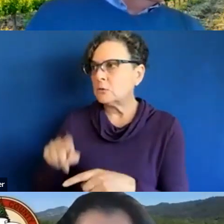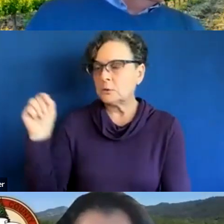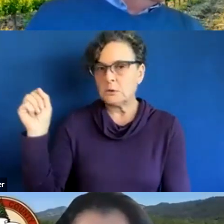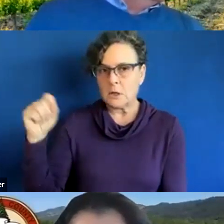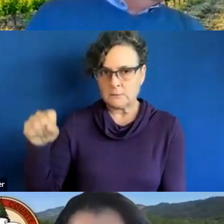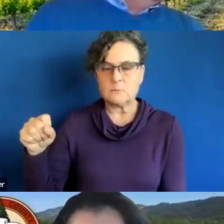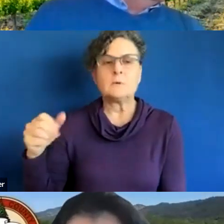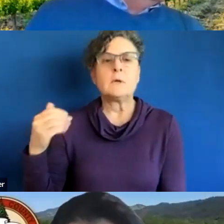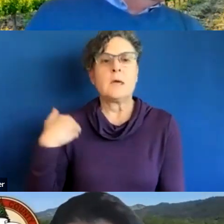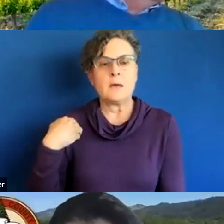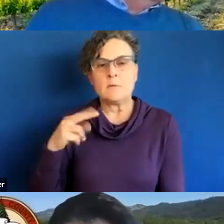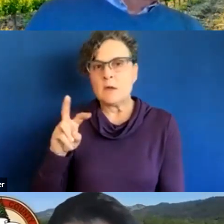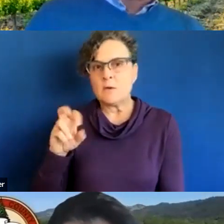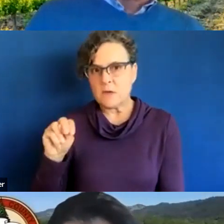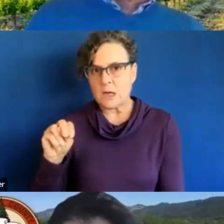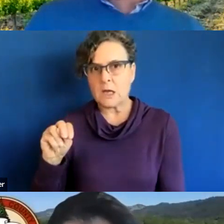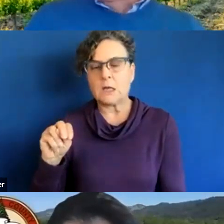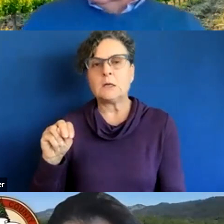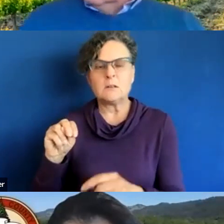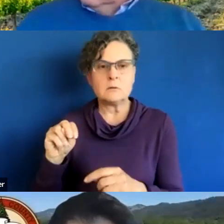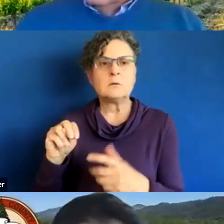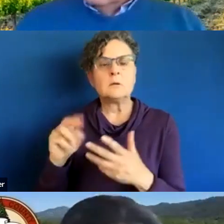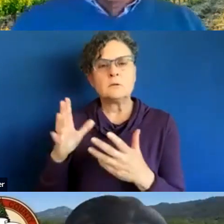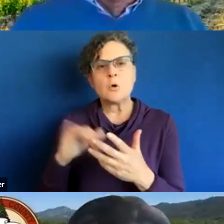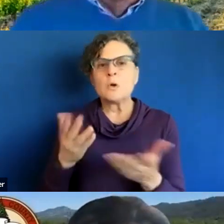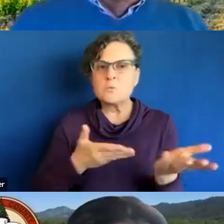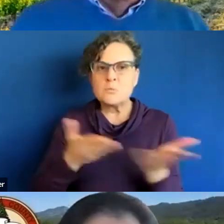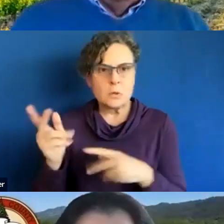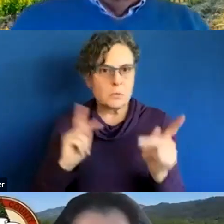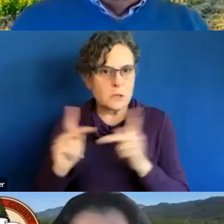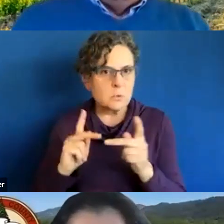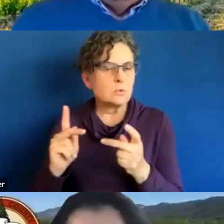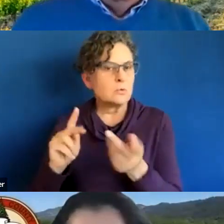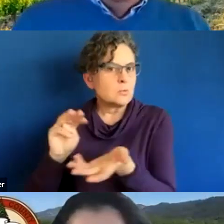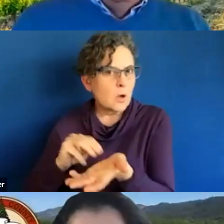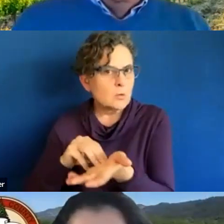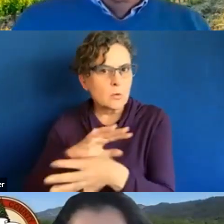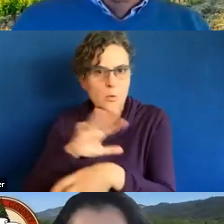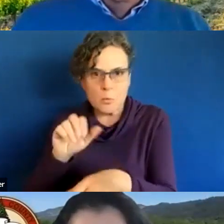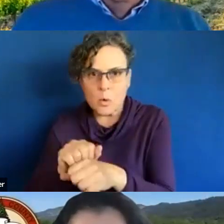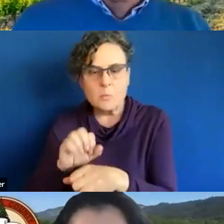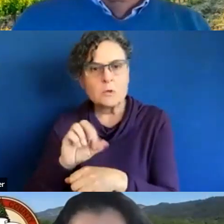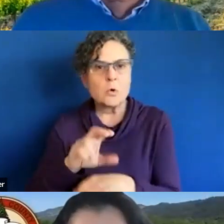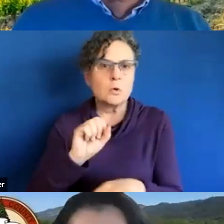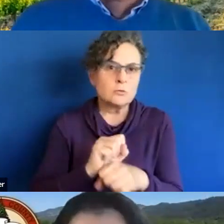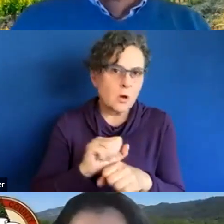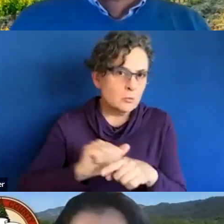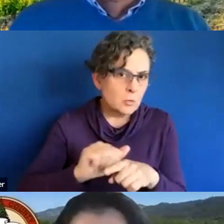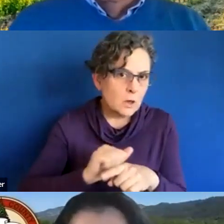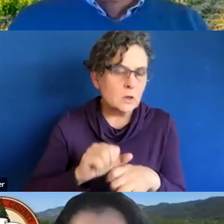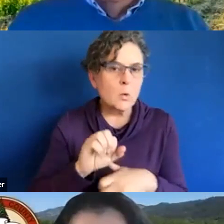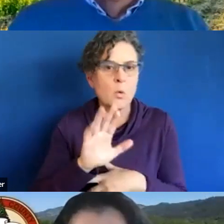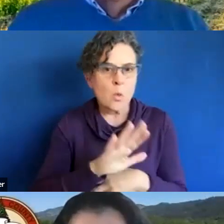will be a van, a client van that we can take people to medical appointments or to job training or to, if they need it, to